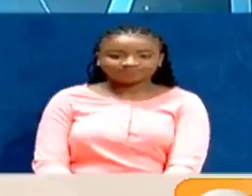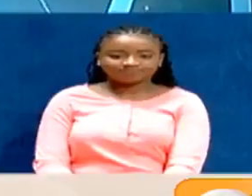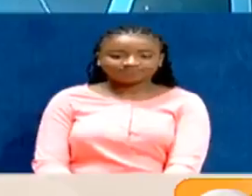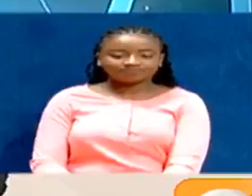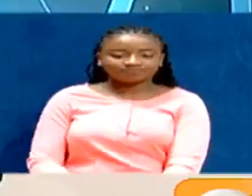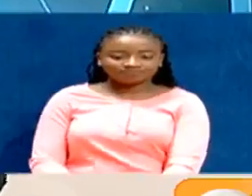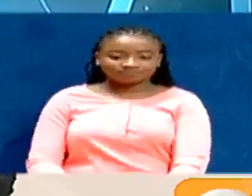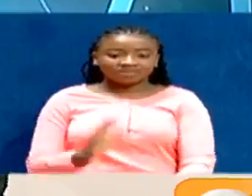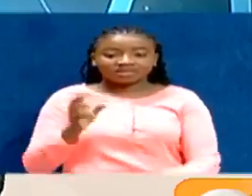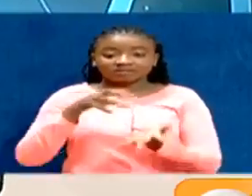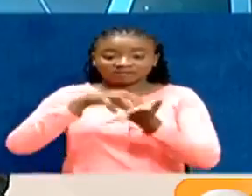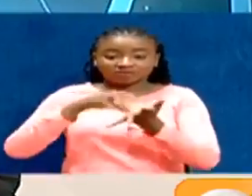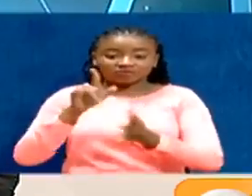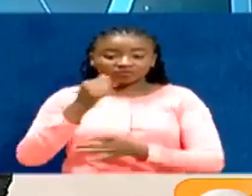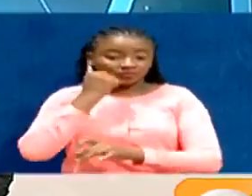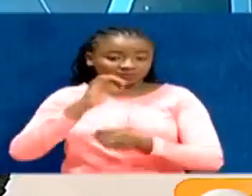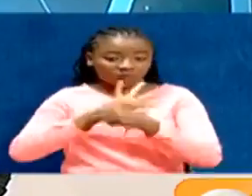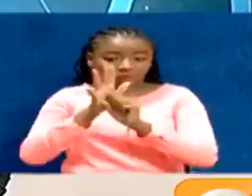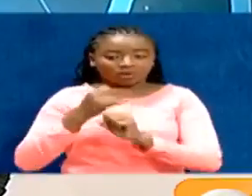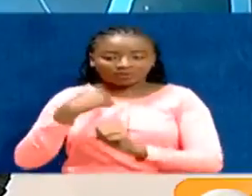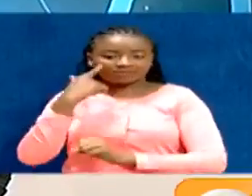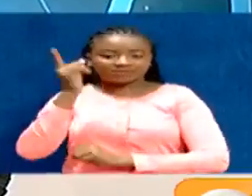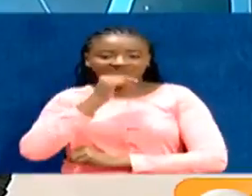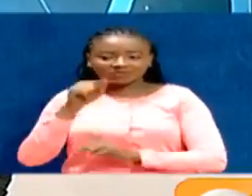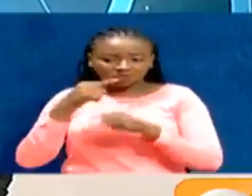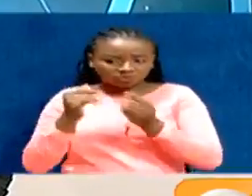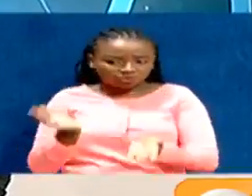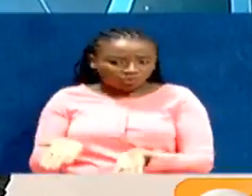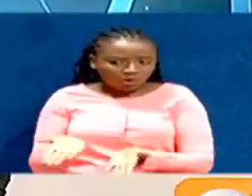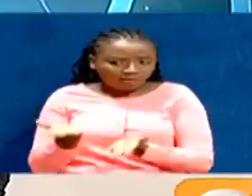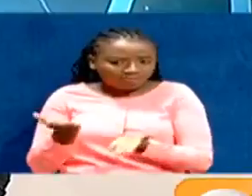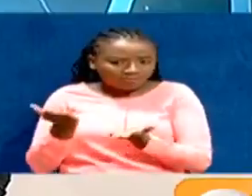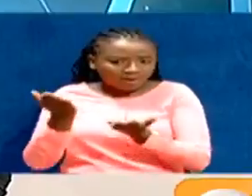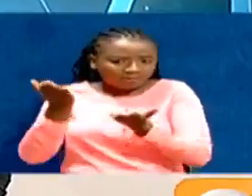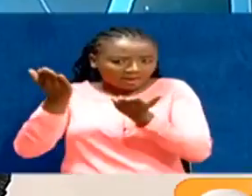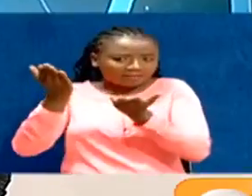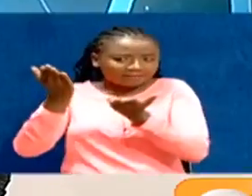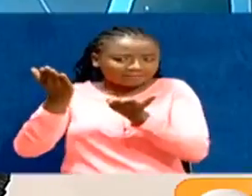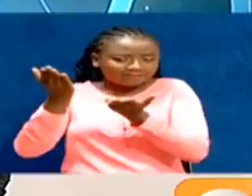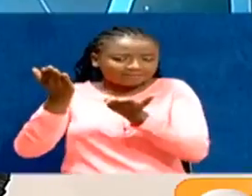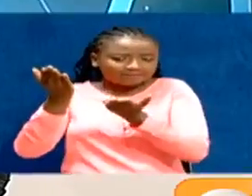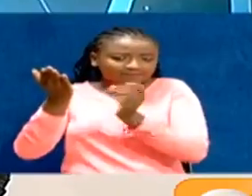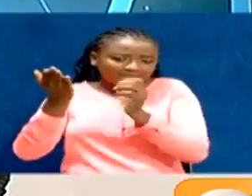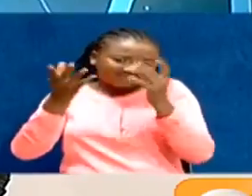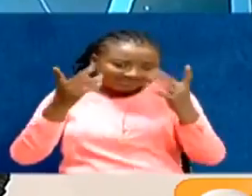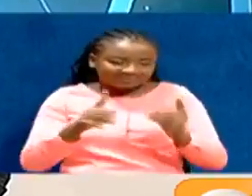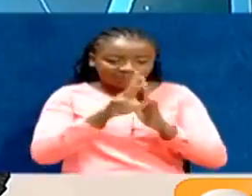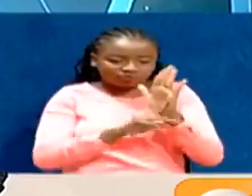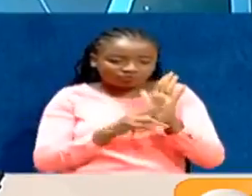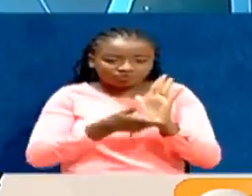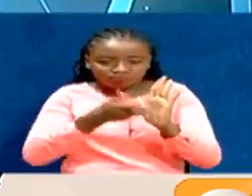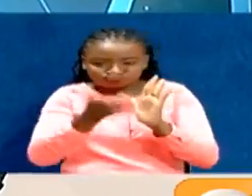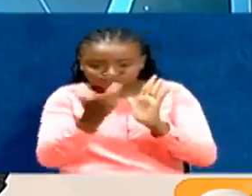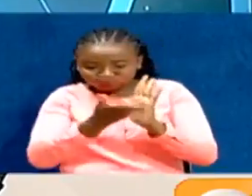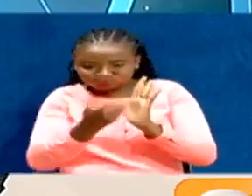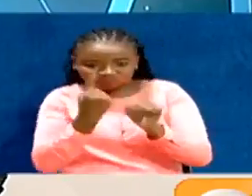Even though the COVID-19 situation in Kenya seems to be improving enough to necessitate the lifting of the cessation of movement and